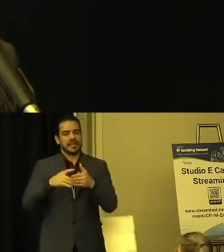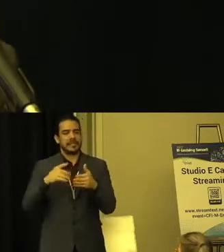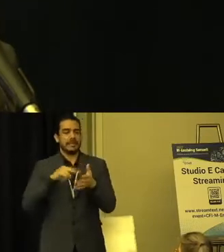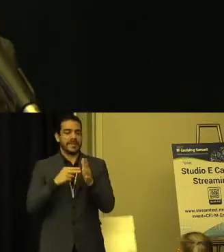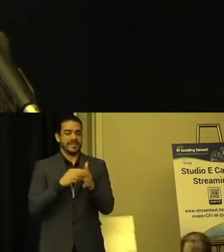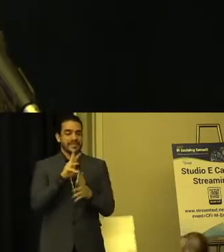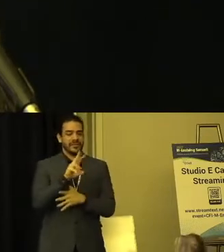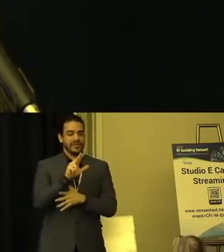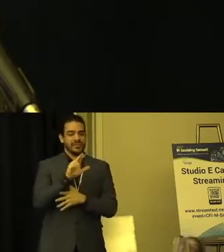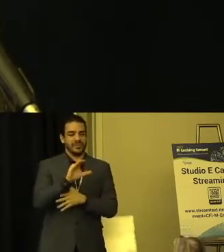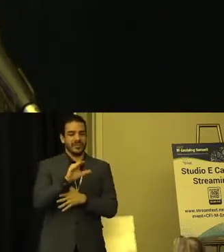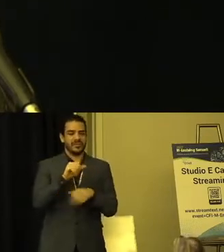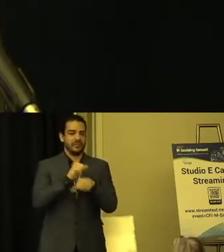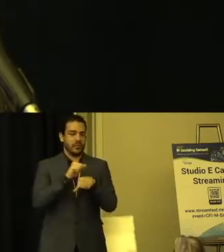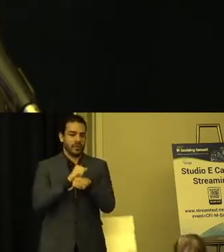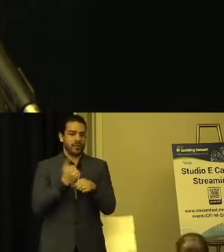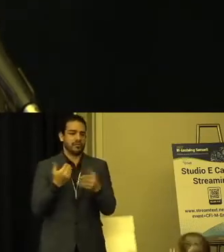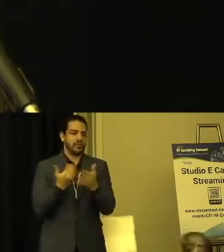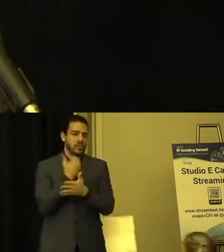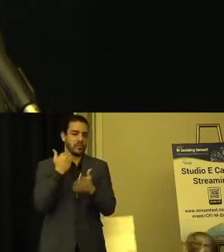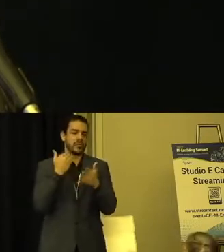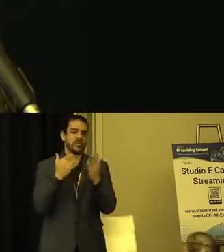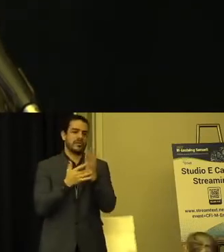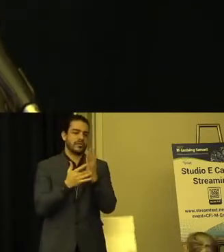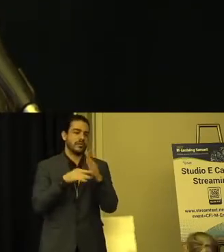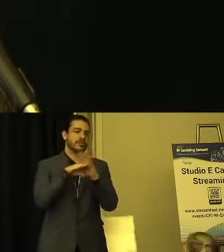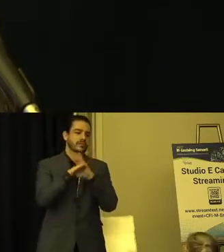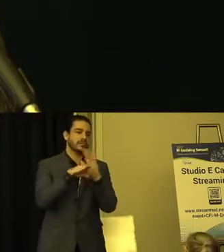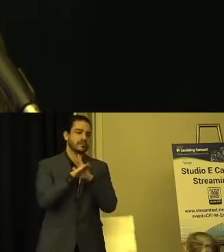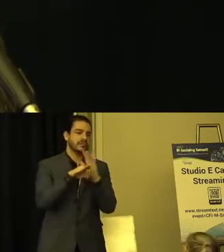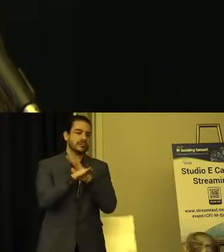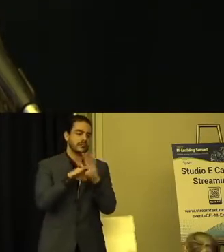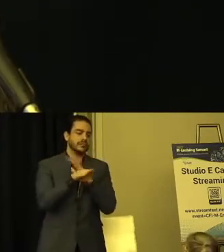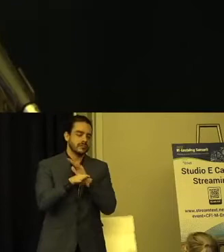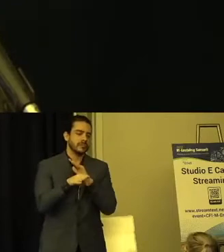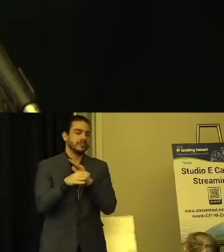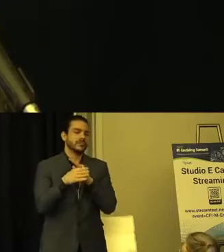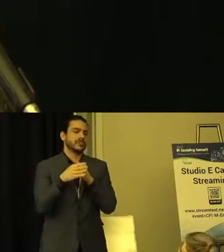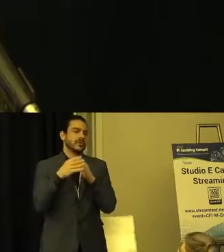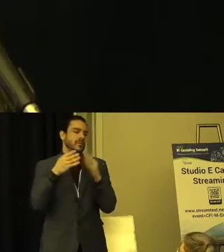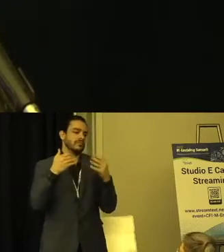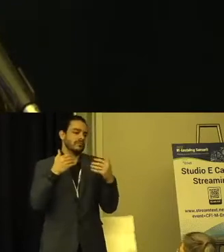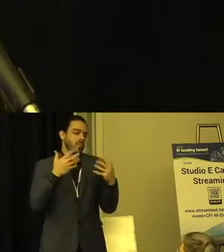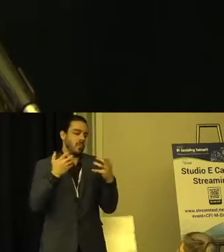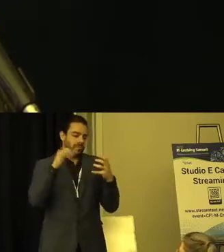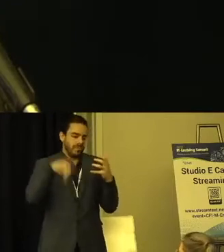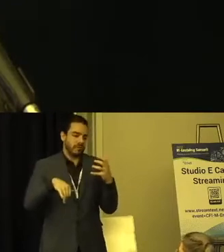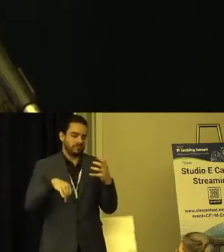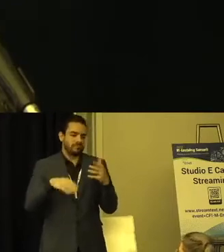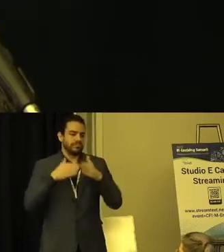on newer, different technologies, it at least has that general guidance that it can be looking at.